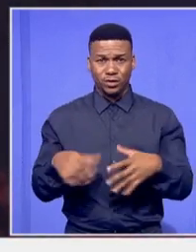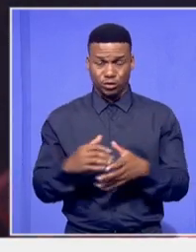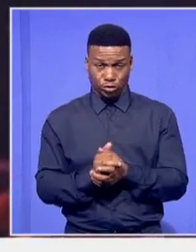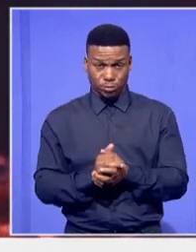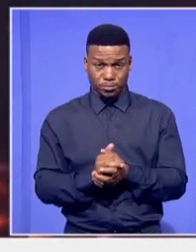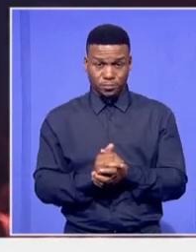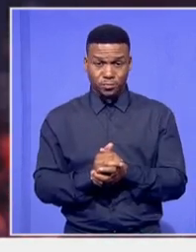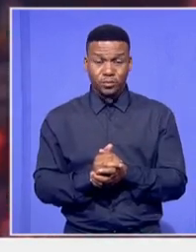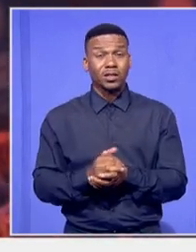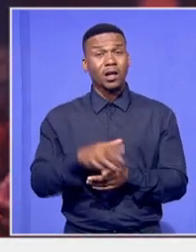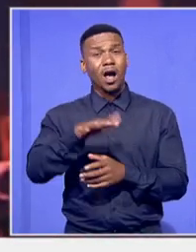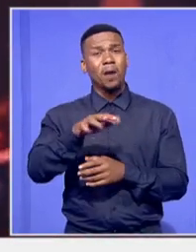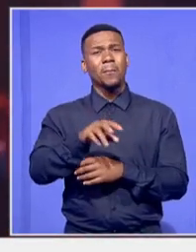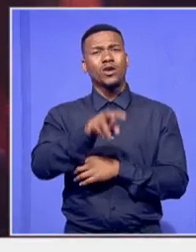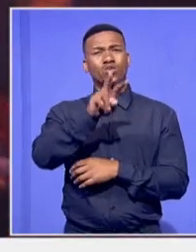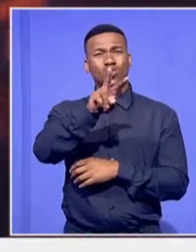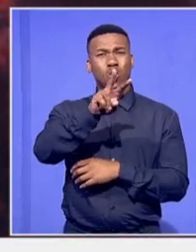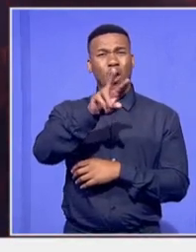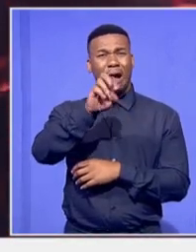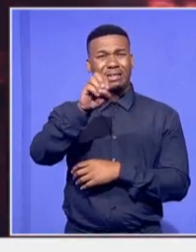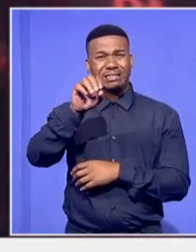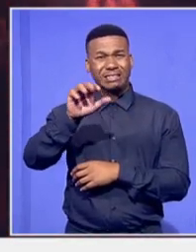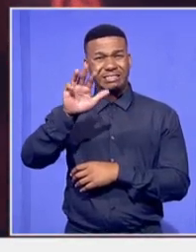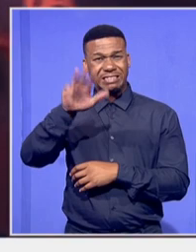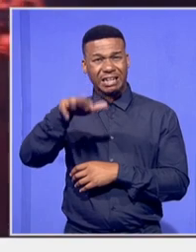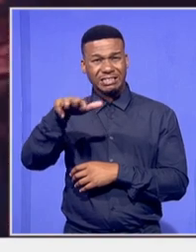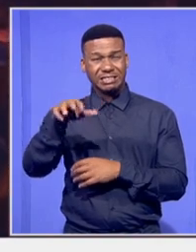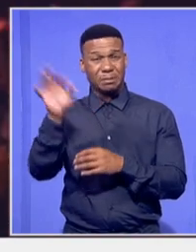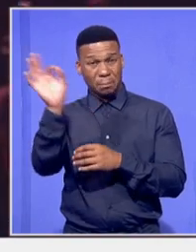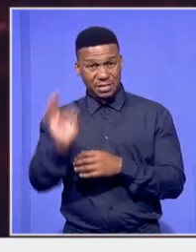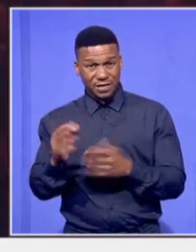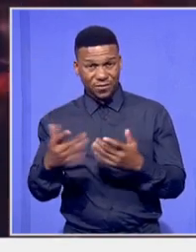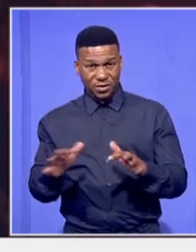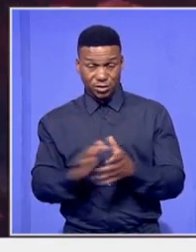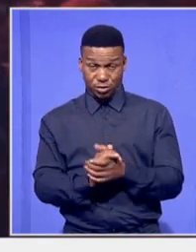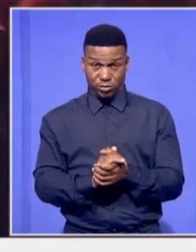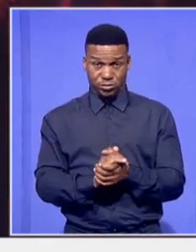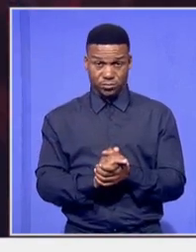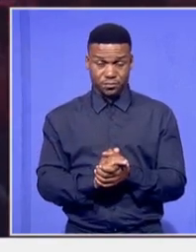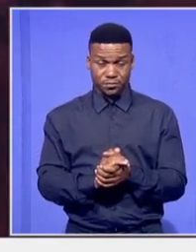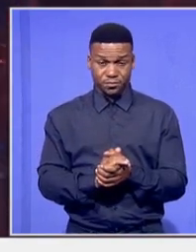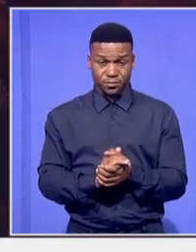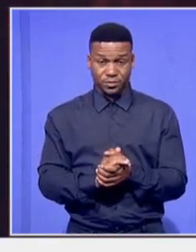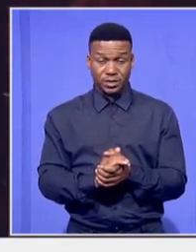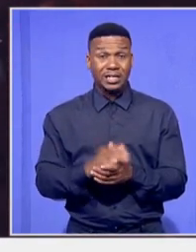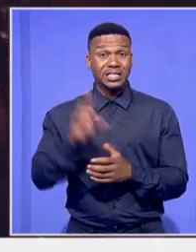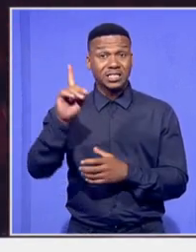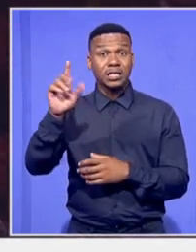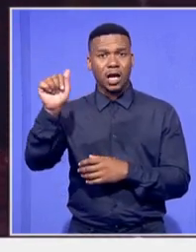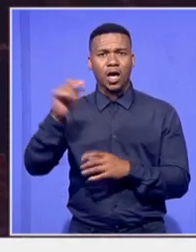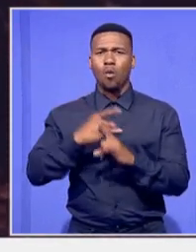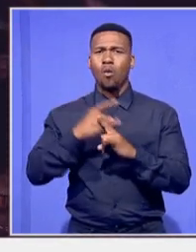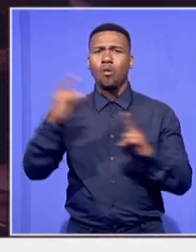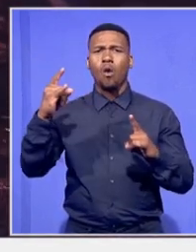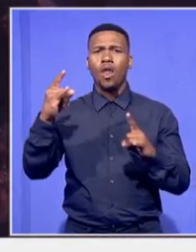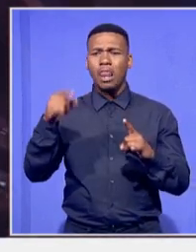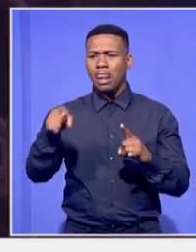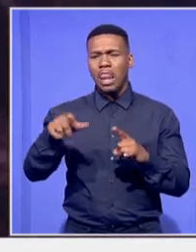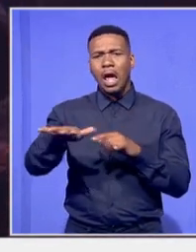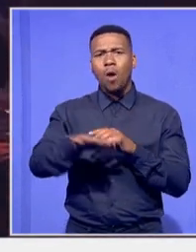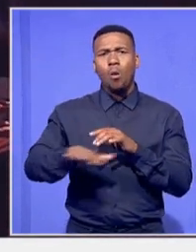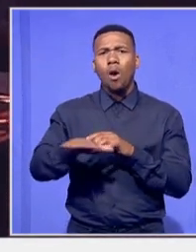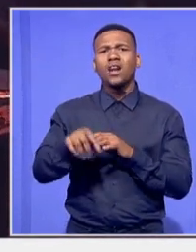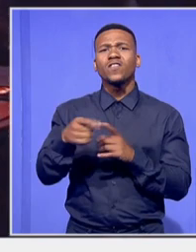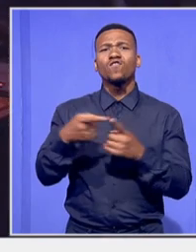by 219%. The DA won the ward from the ANC. We